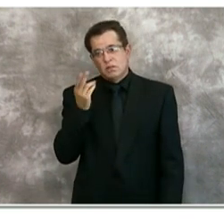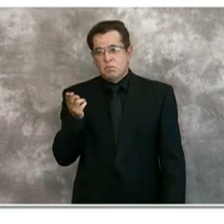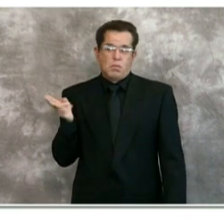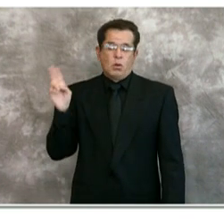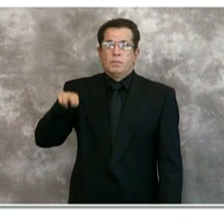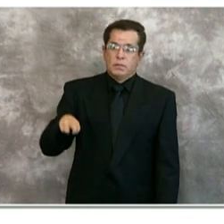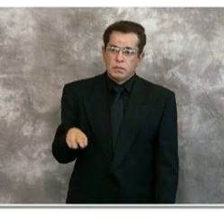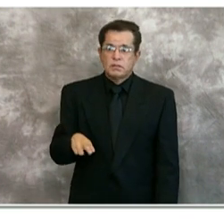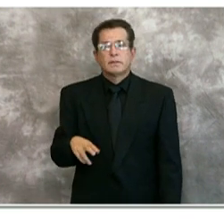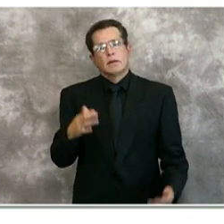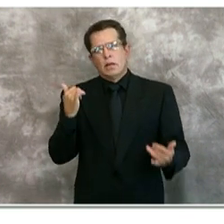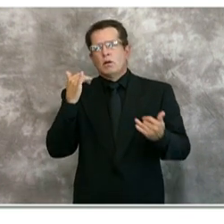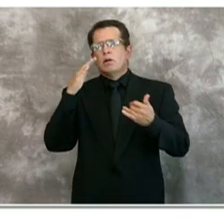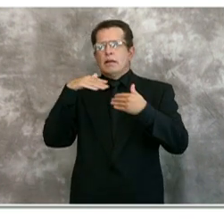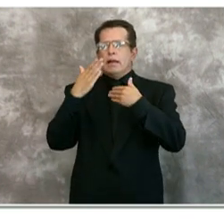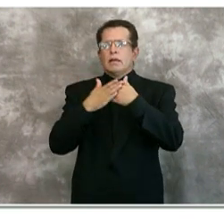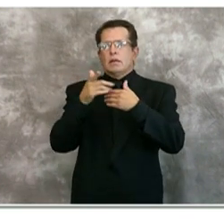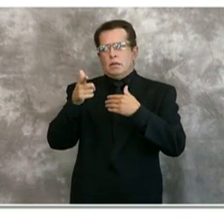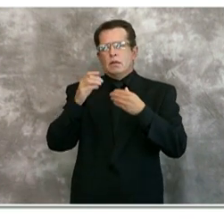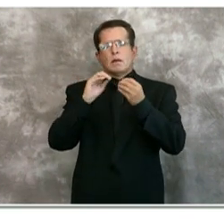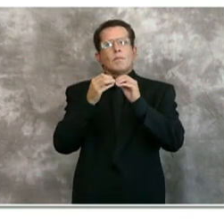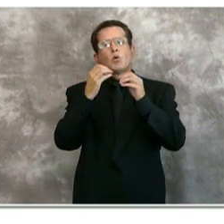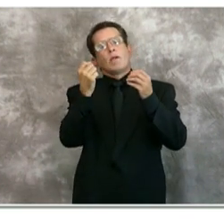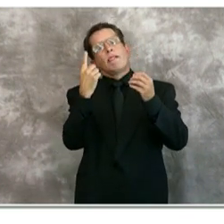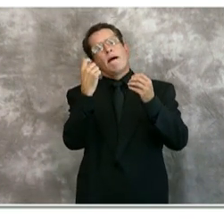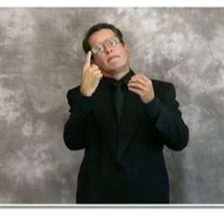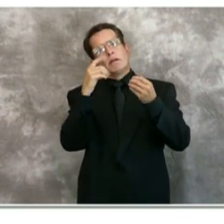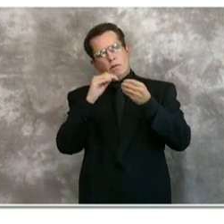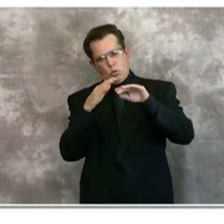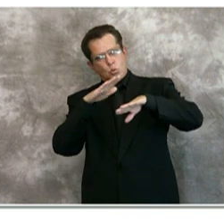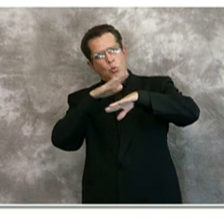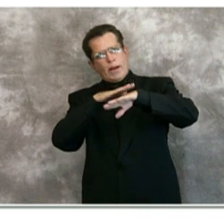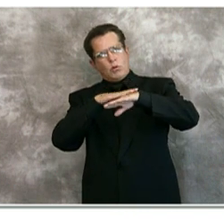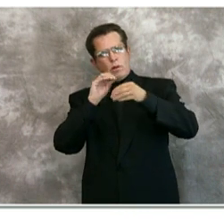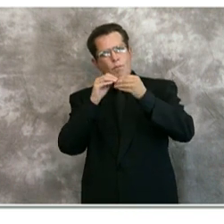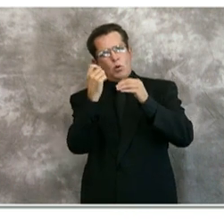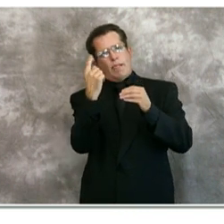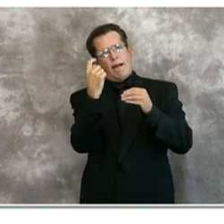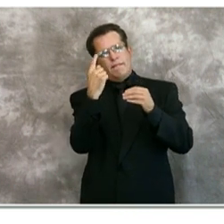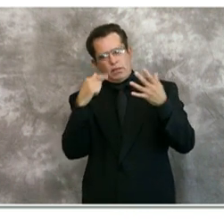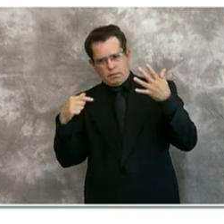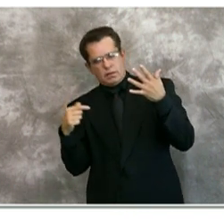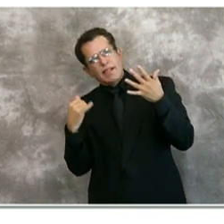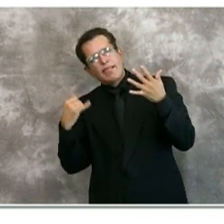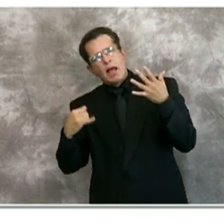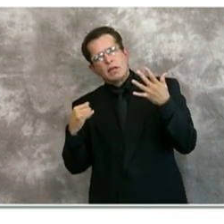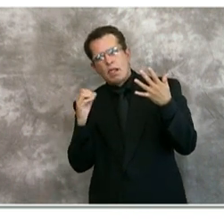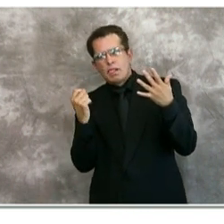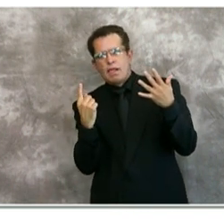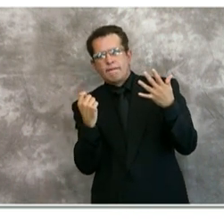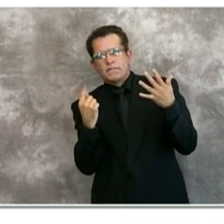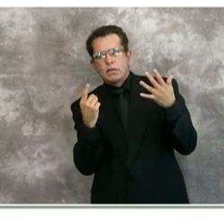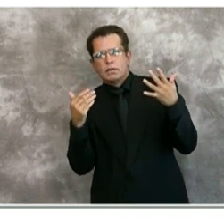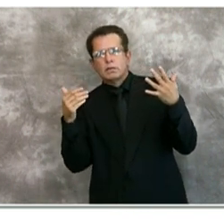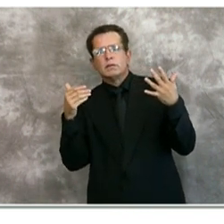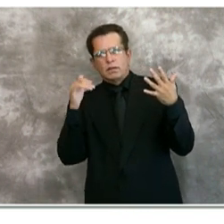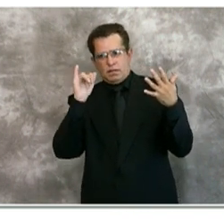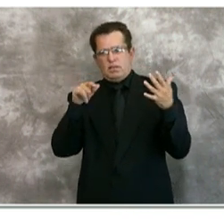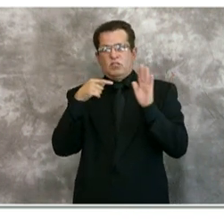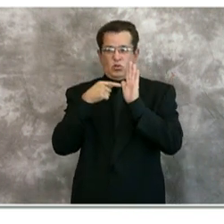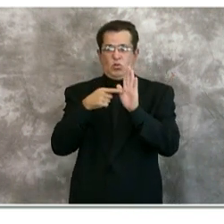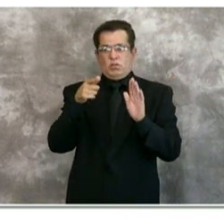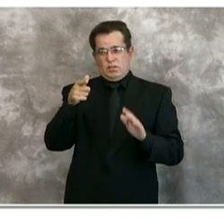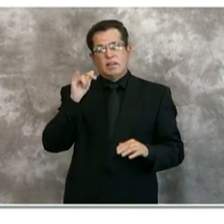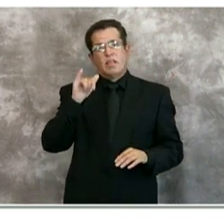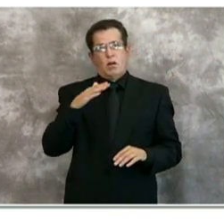In our next slide, we will discuss trigger number 11. Supervisor Fletcher alluded to this in his remarks. This